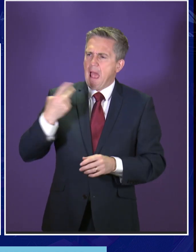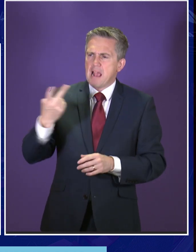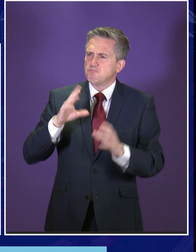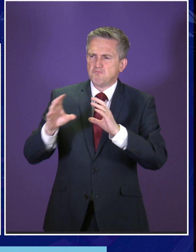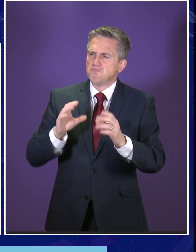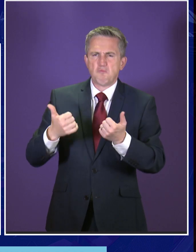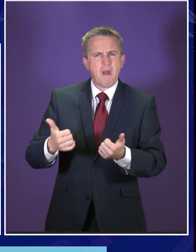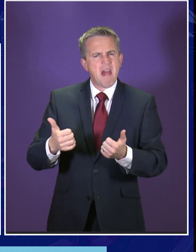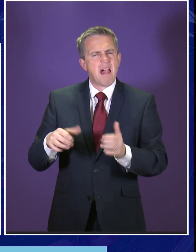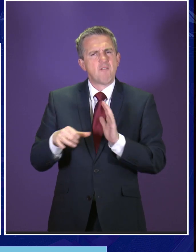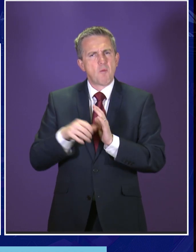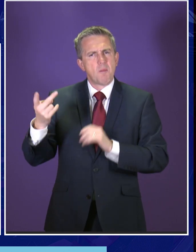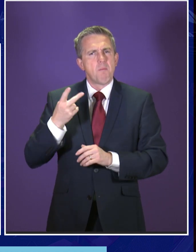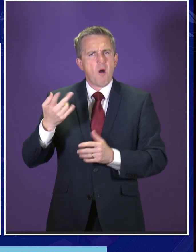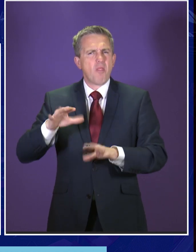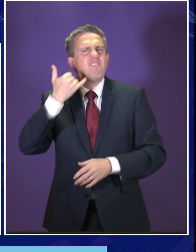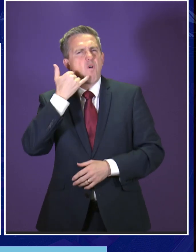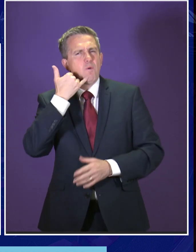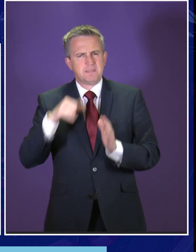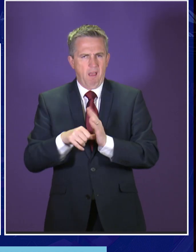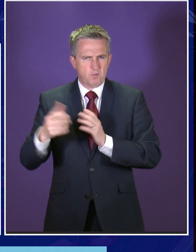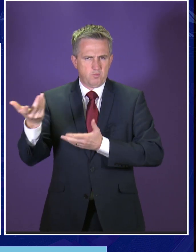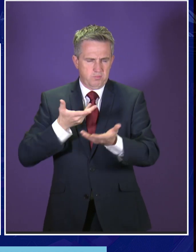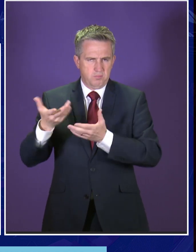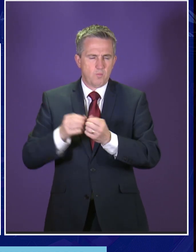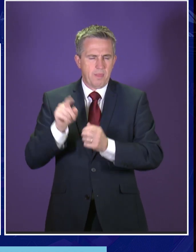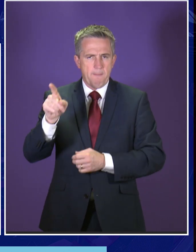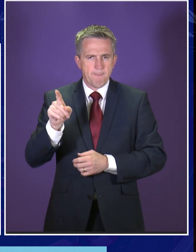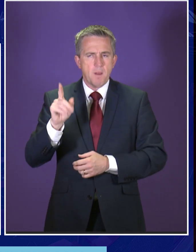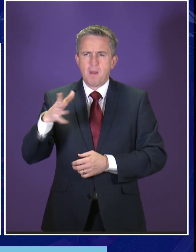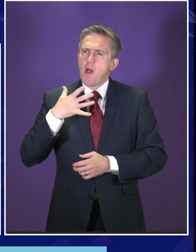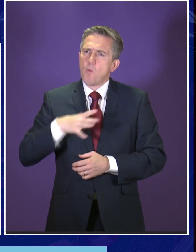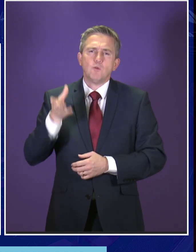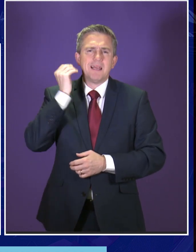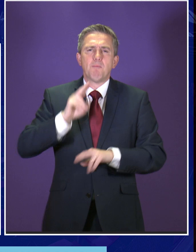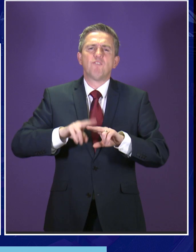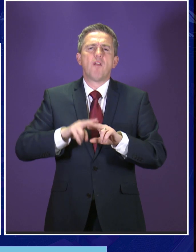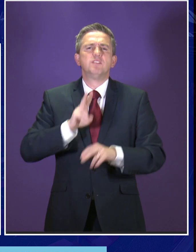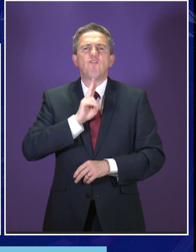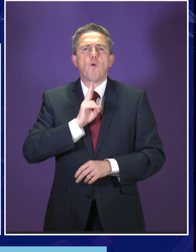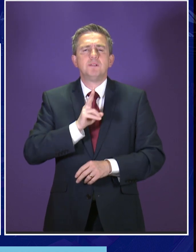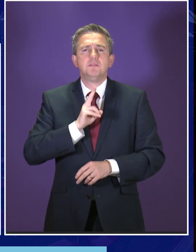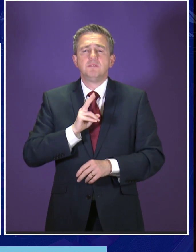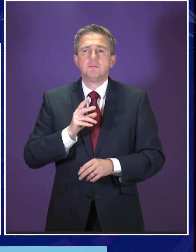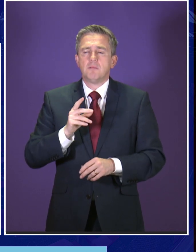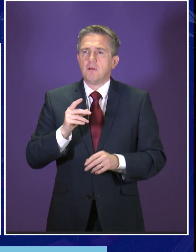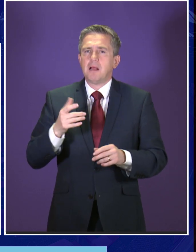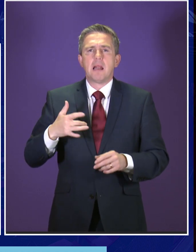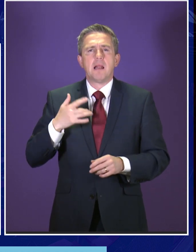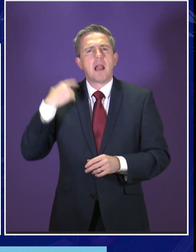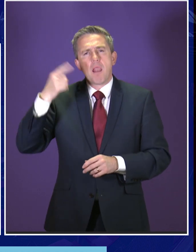other. It's that kind of relationship, on the phone anyway. But I needed to hear his voice, so I called him. I didn't know what time it was in